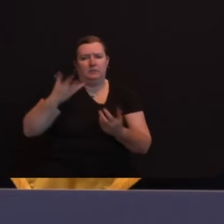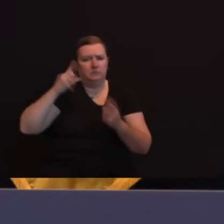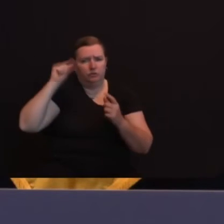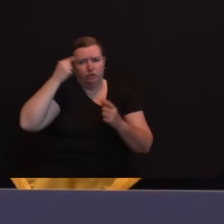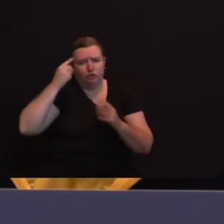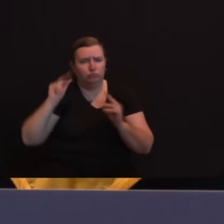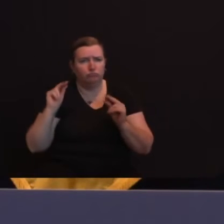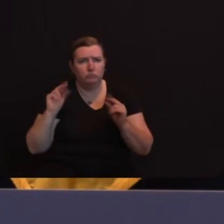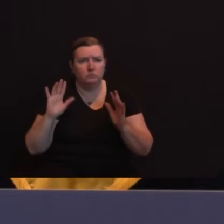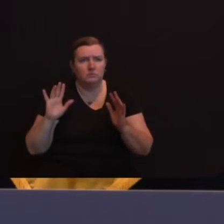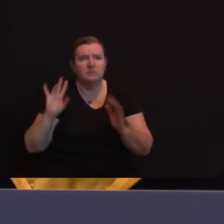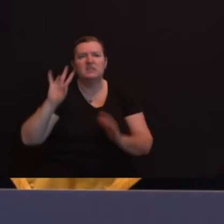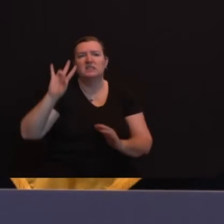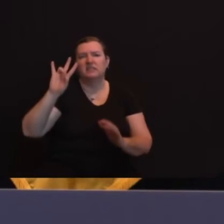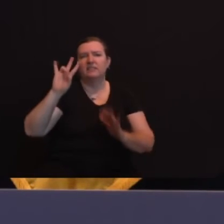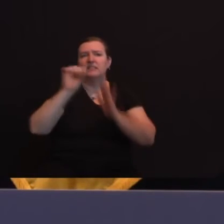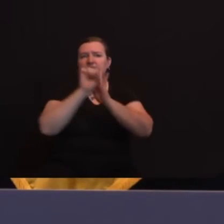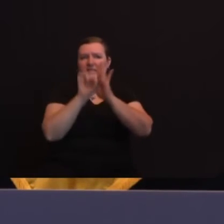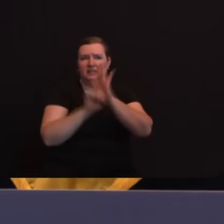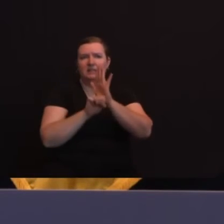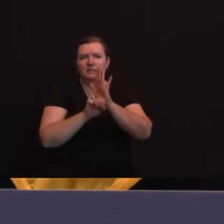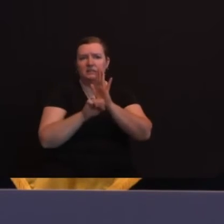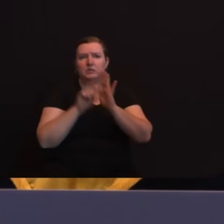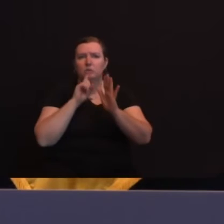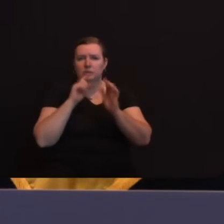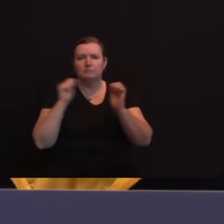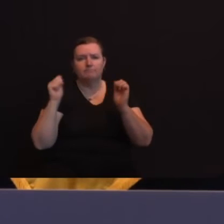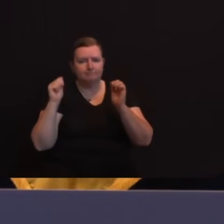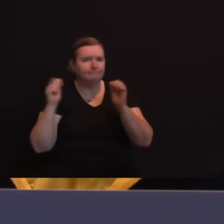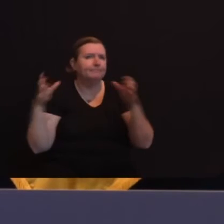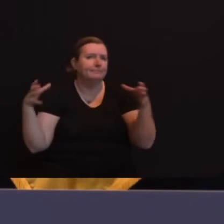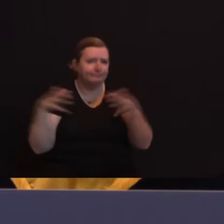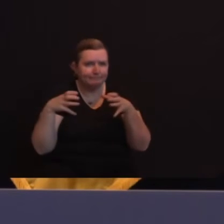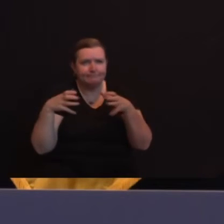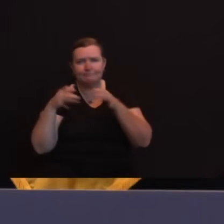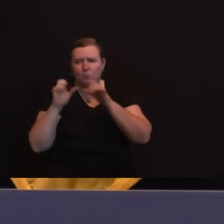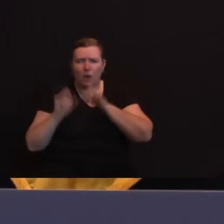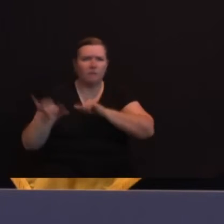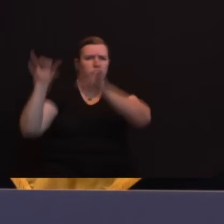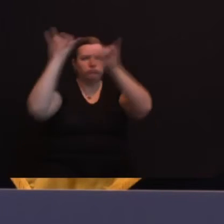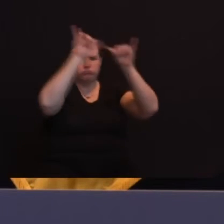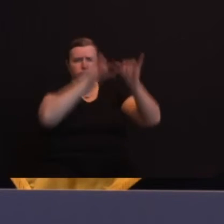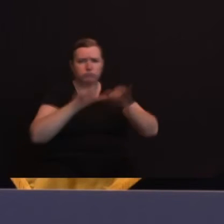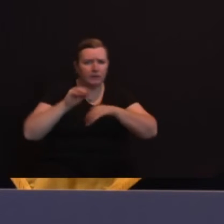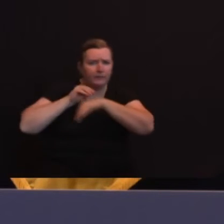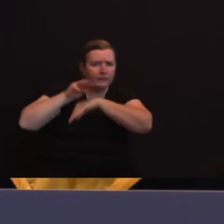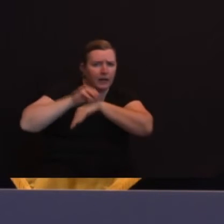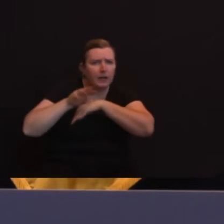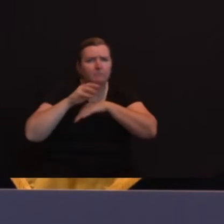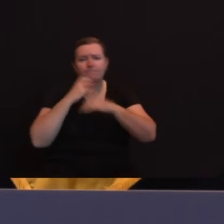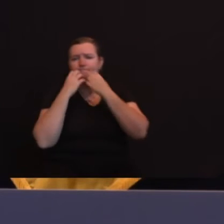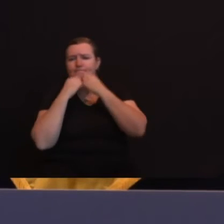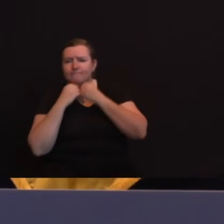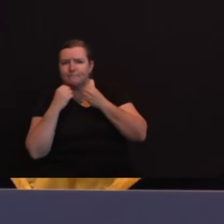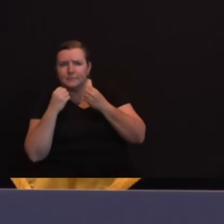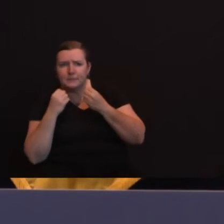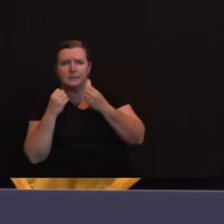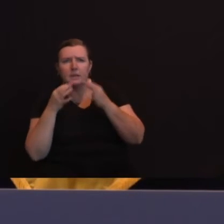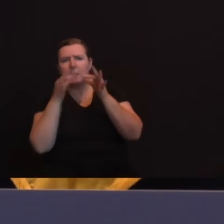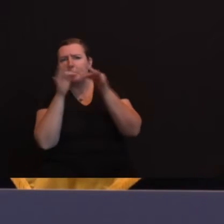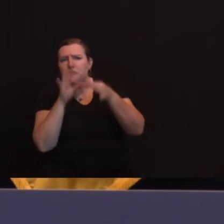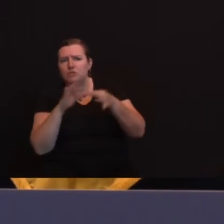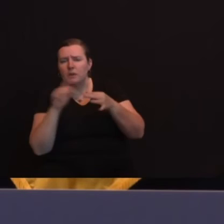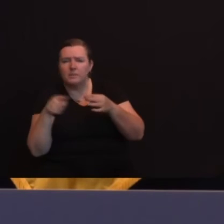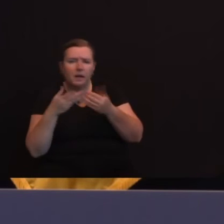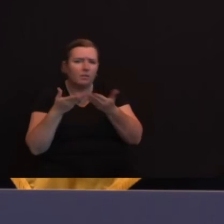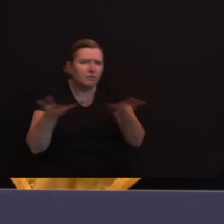7 states are going to put out some pretty consistent guidance and value statements on several things, and one of them I think will come sooner than later,